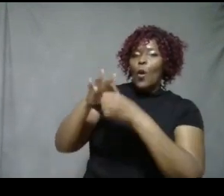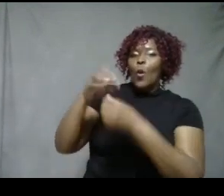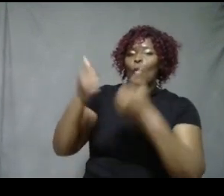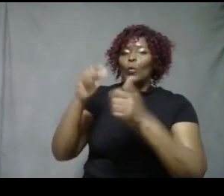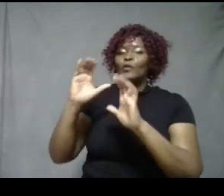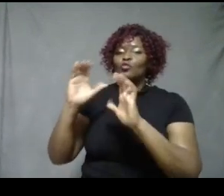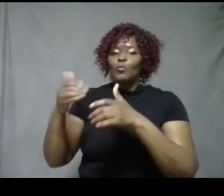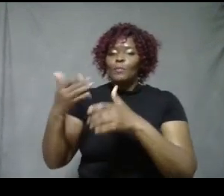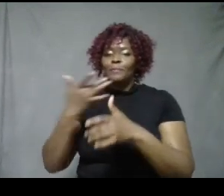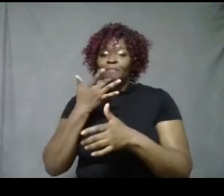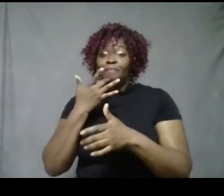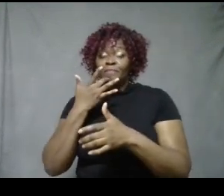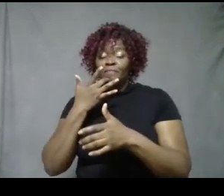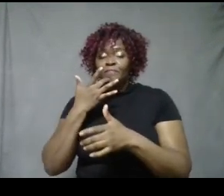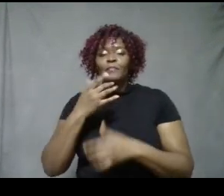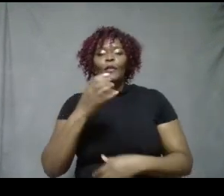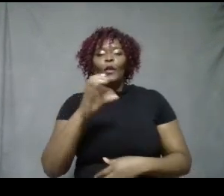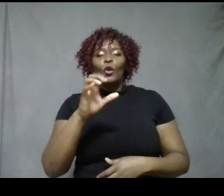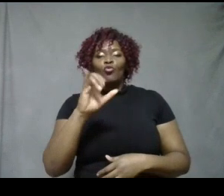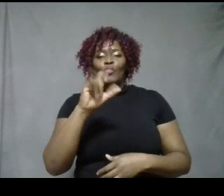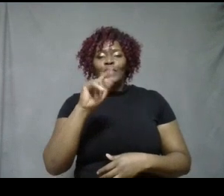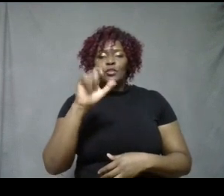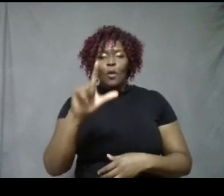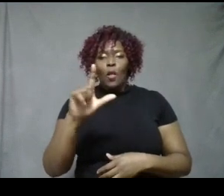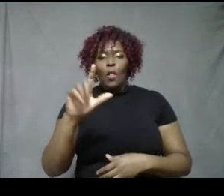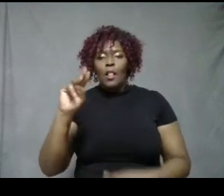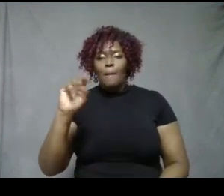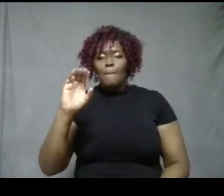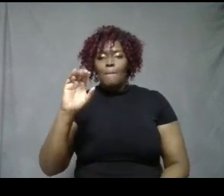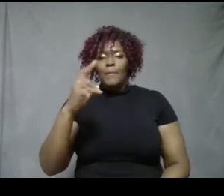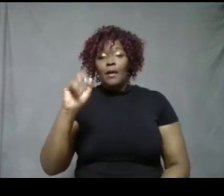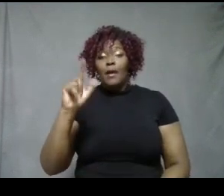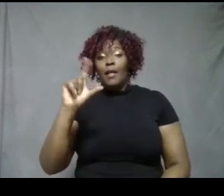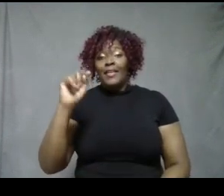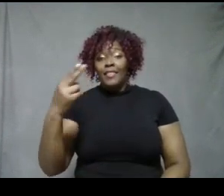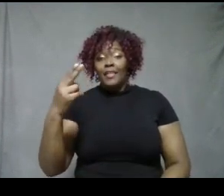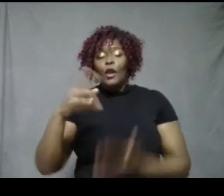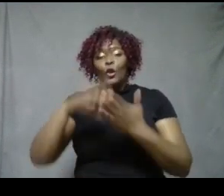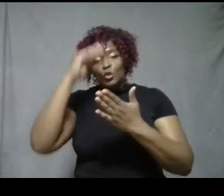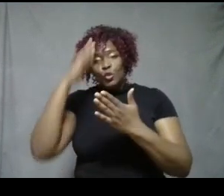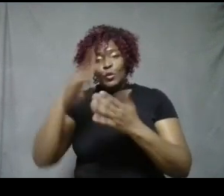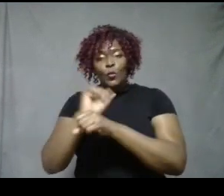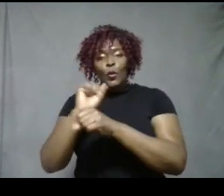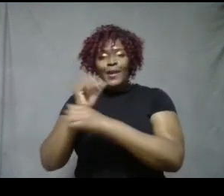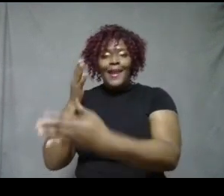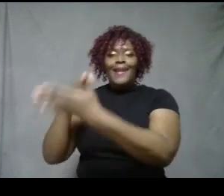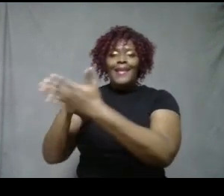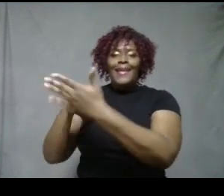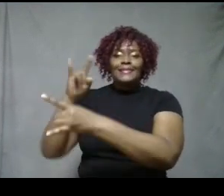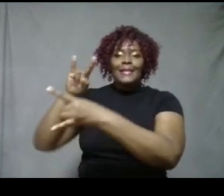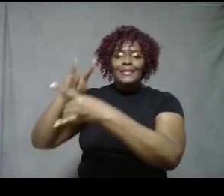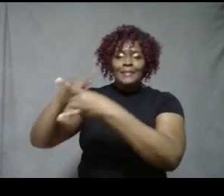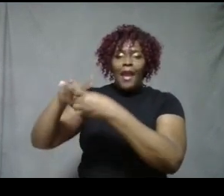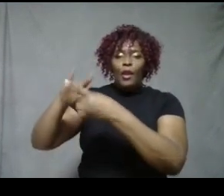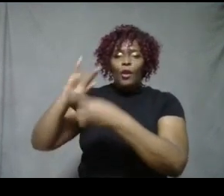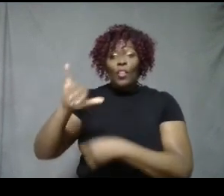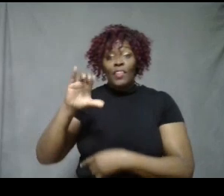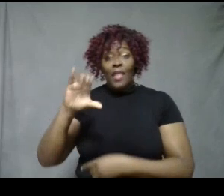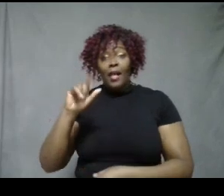Middle School's Students Working Against Tobacco Club and Student Council. Finally, the moment we've been waiting for, the